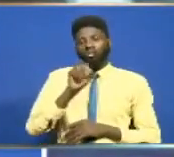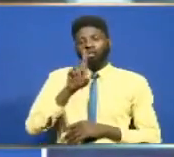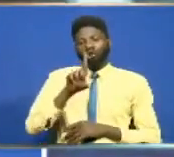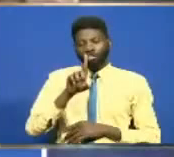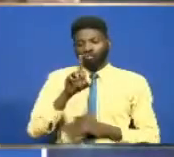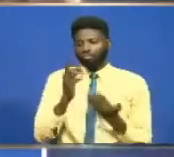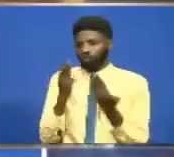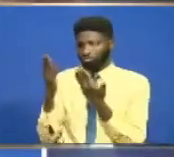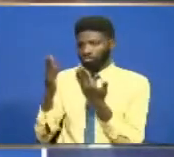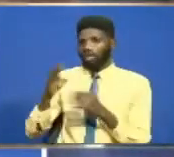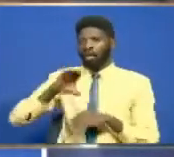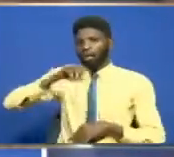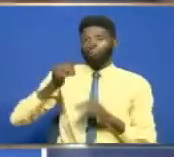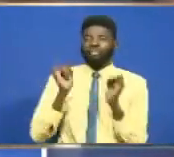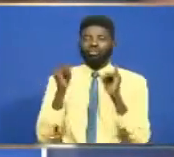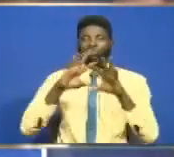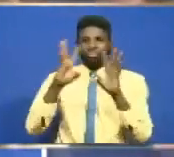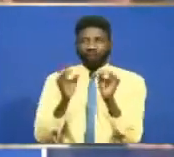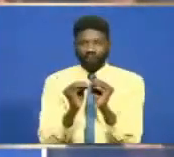roundup.